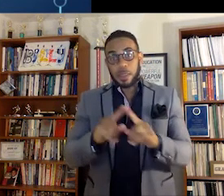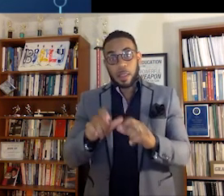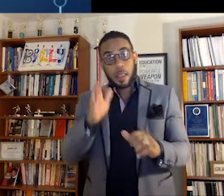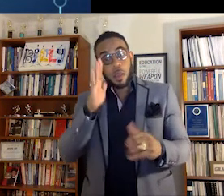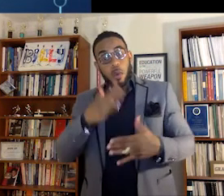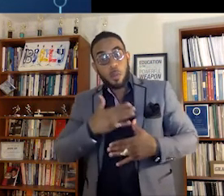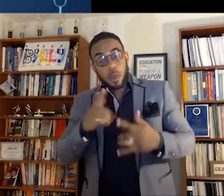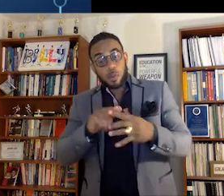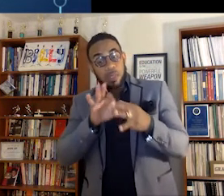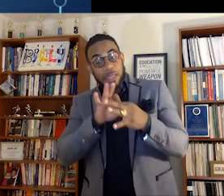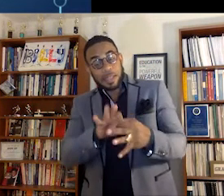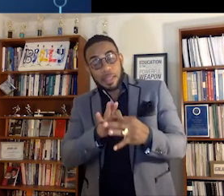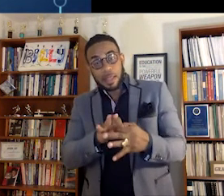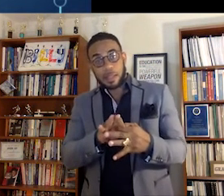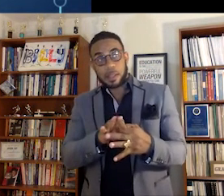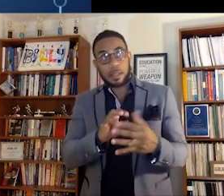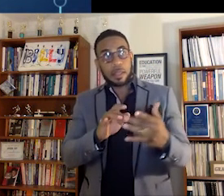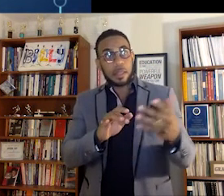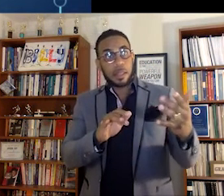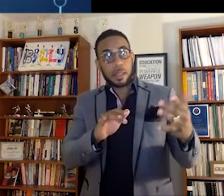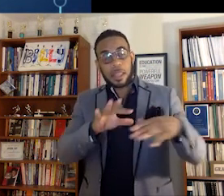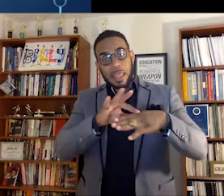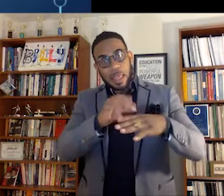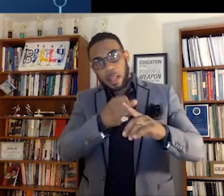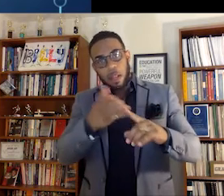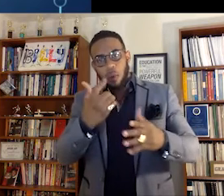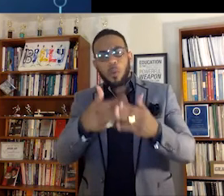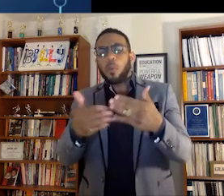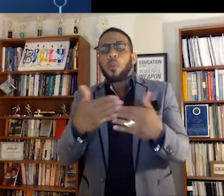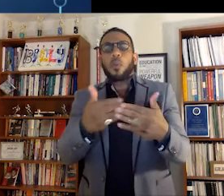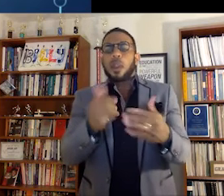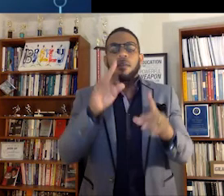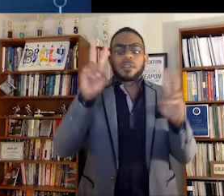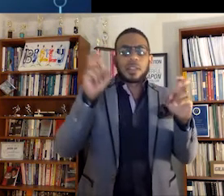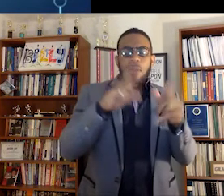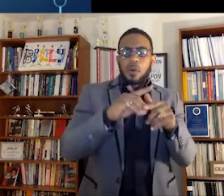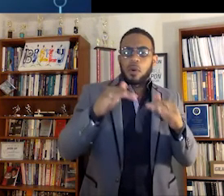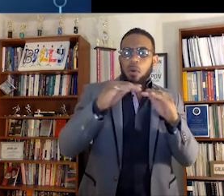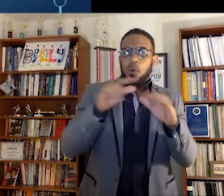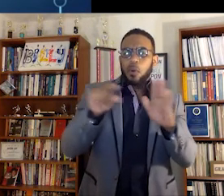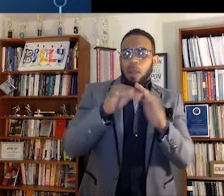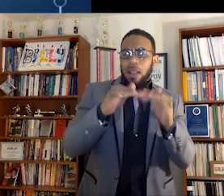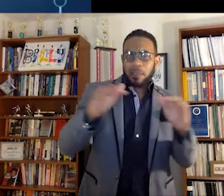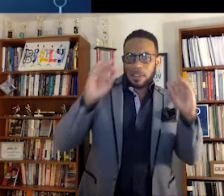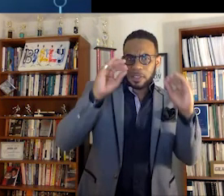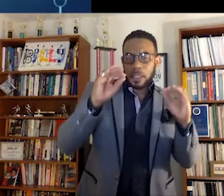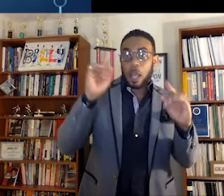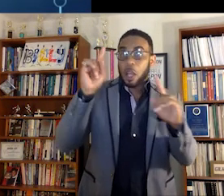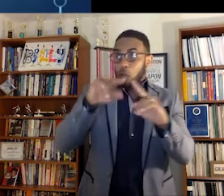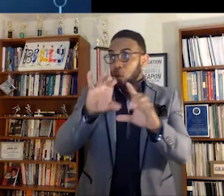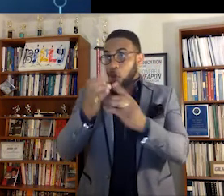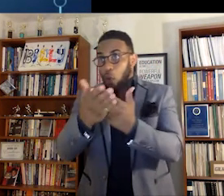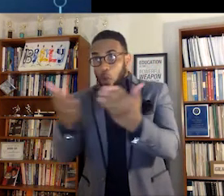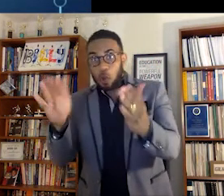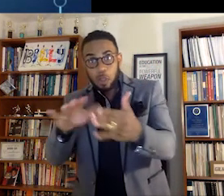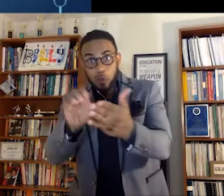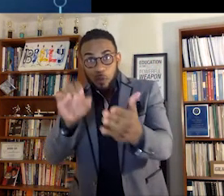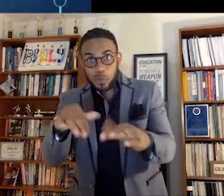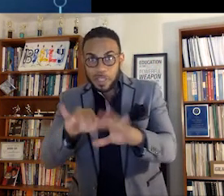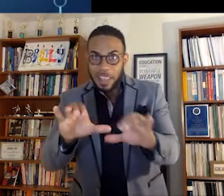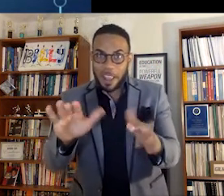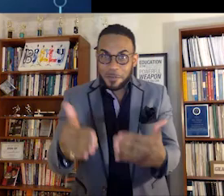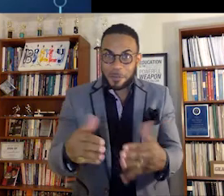they're willing to connect the content of whatever subject or grade level that they're teaching to the cultures of the students